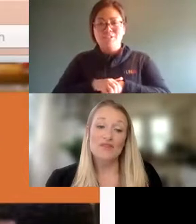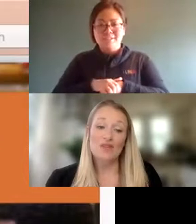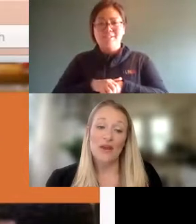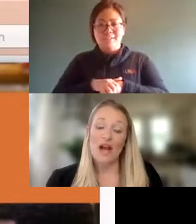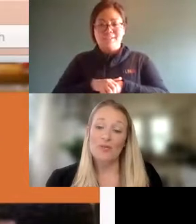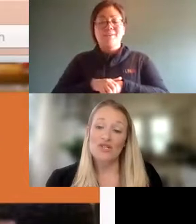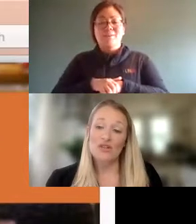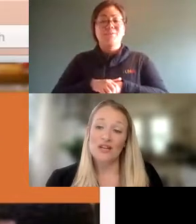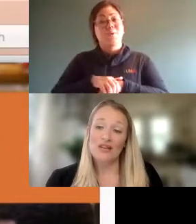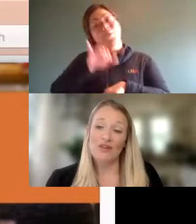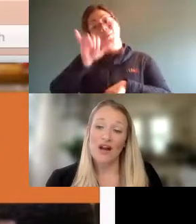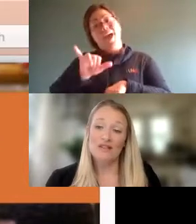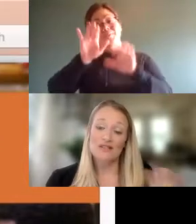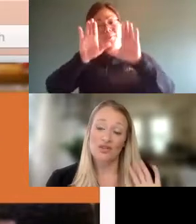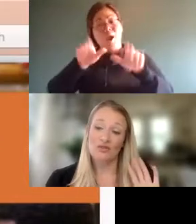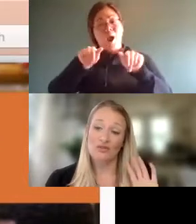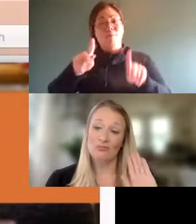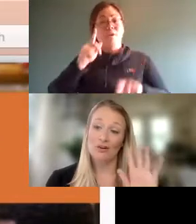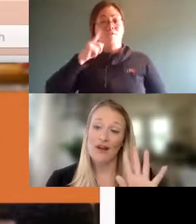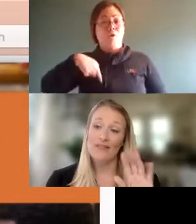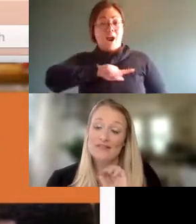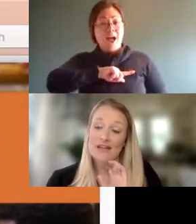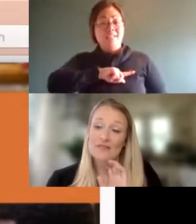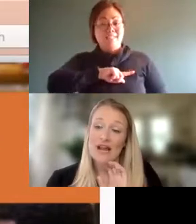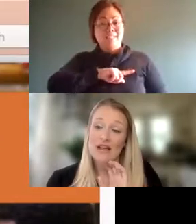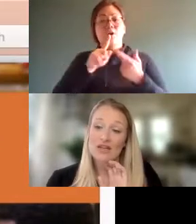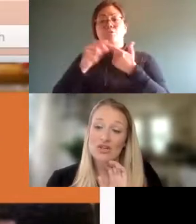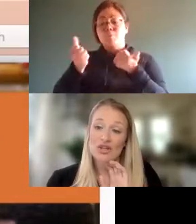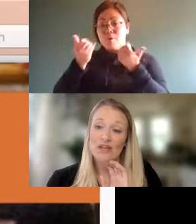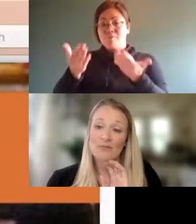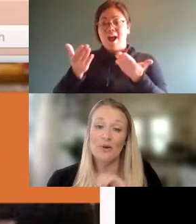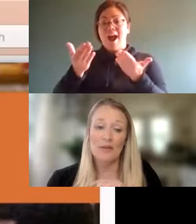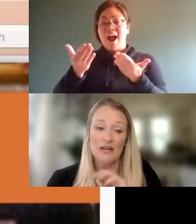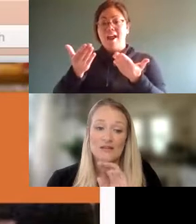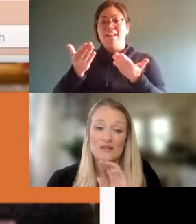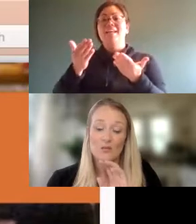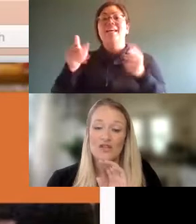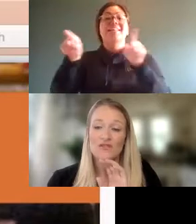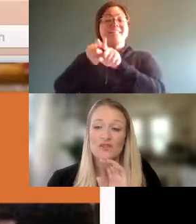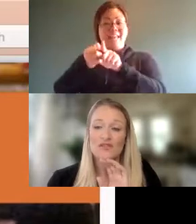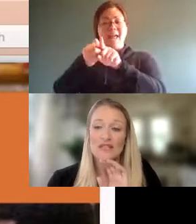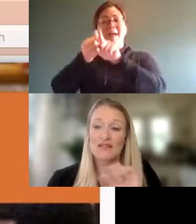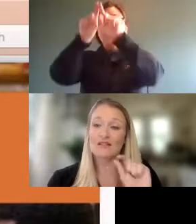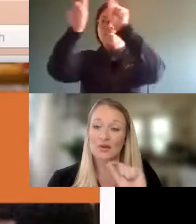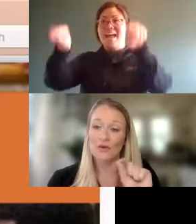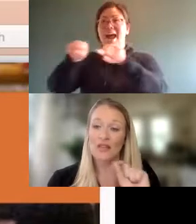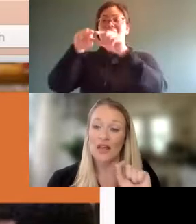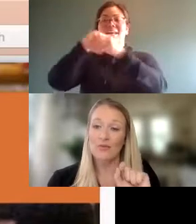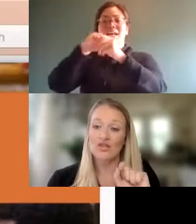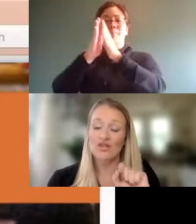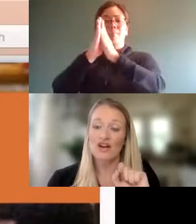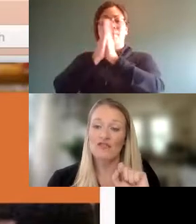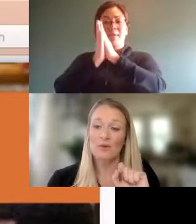So this was a great opportunity for us to provide that same signage in Burmese, which if you've seen the